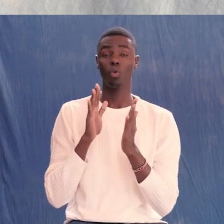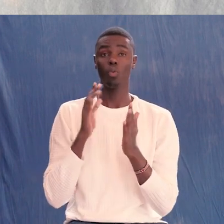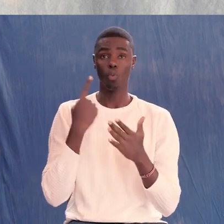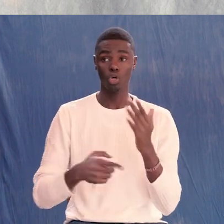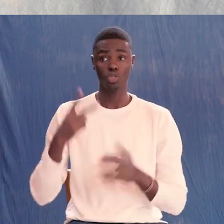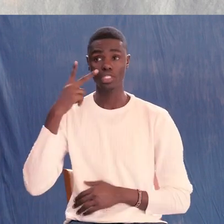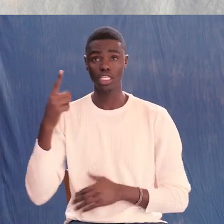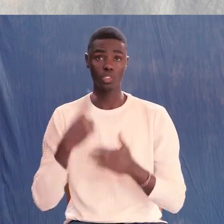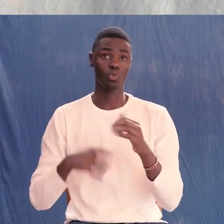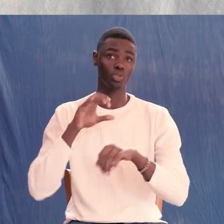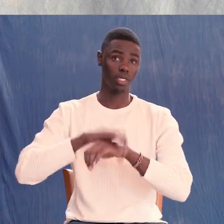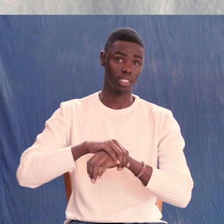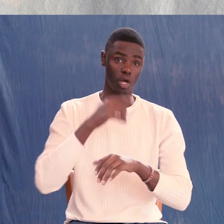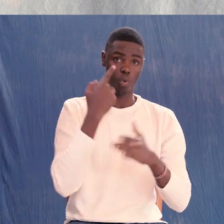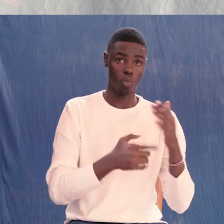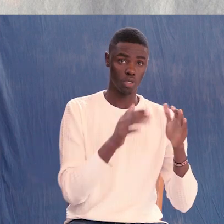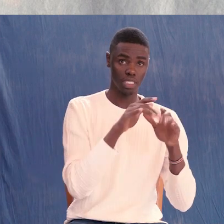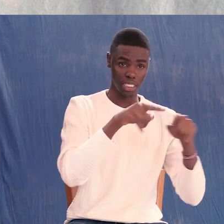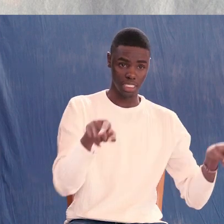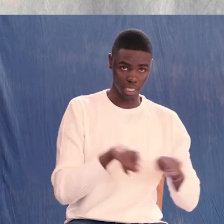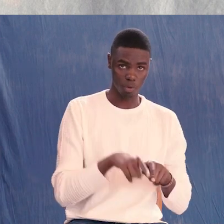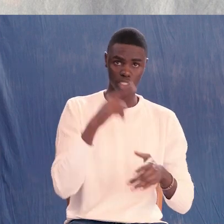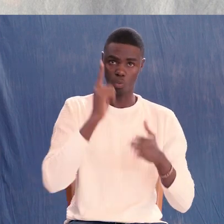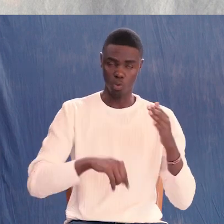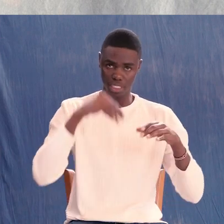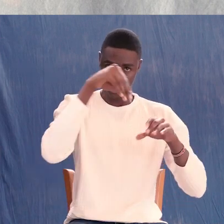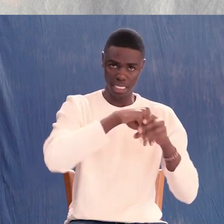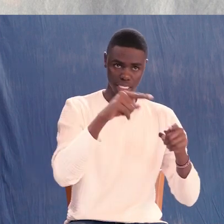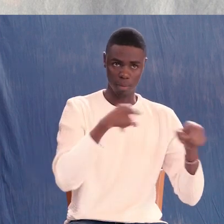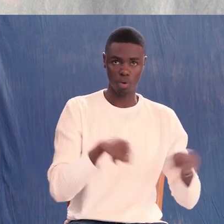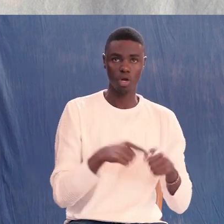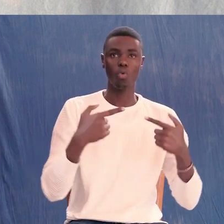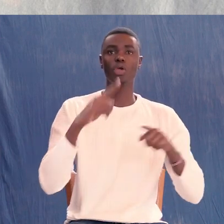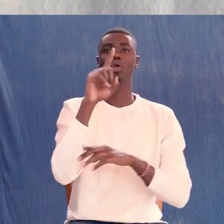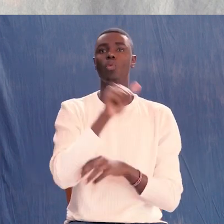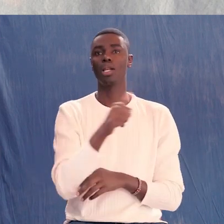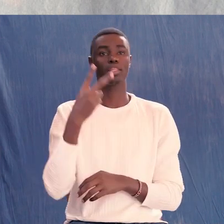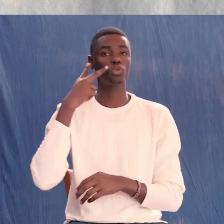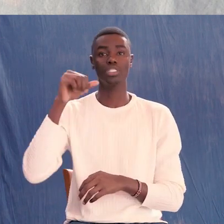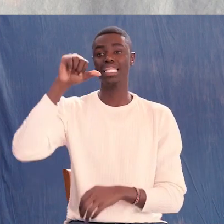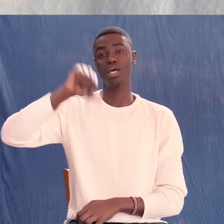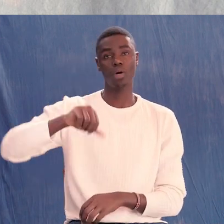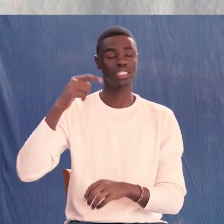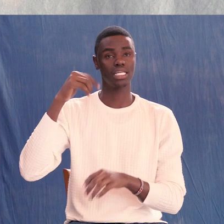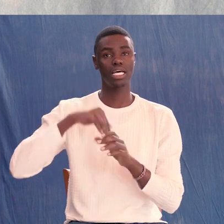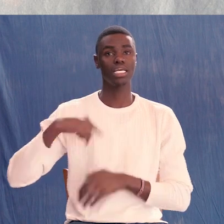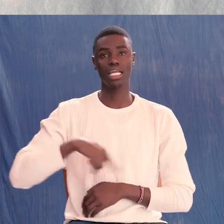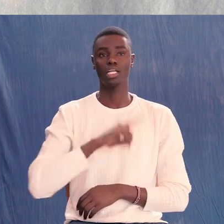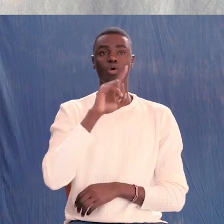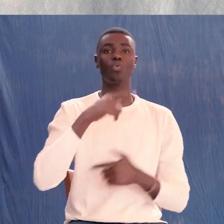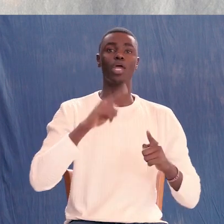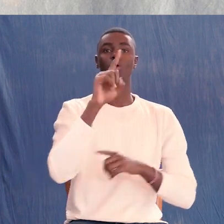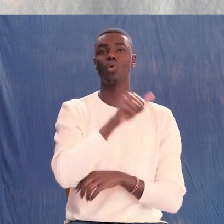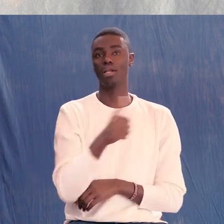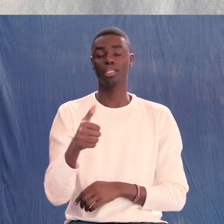get. What's on the box is what's inside the box. We allow one another to see the worst of us and we allow one another